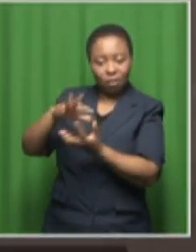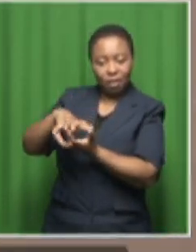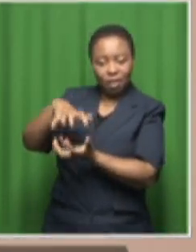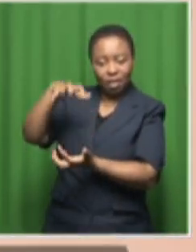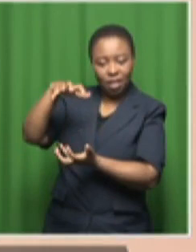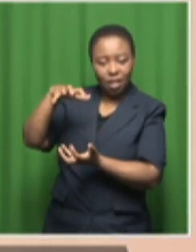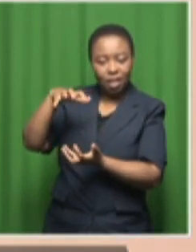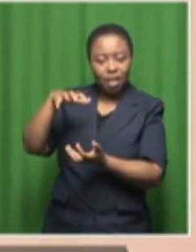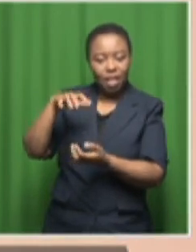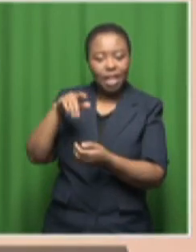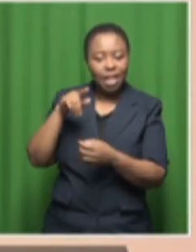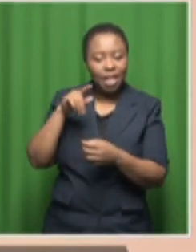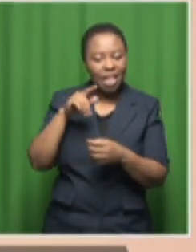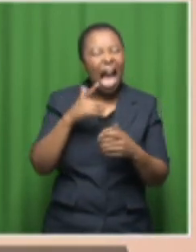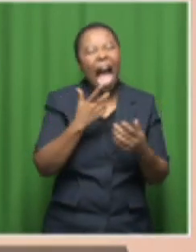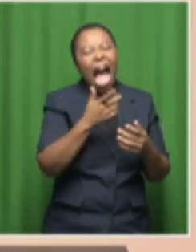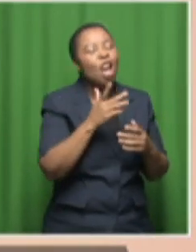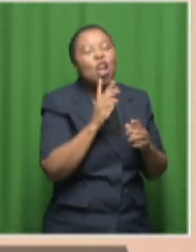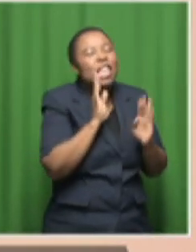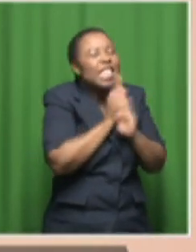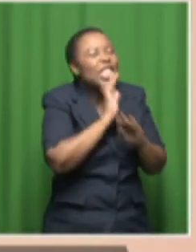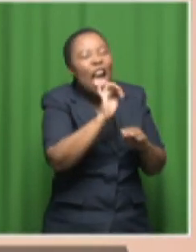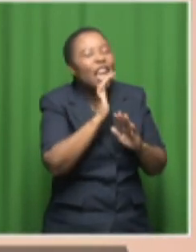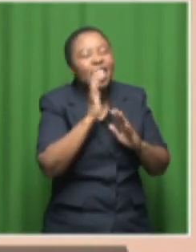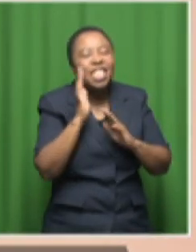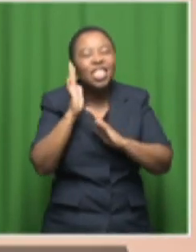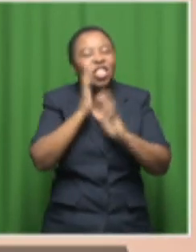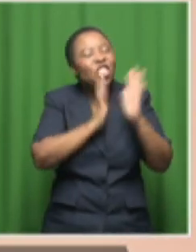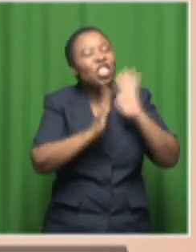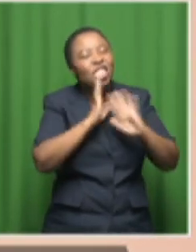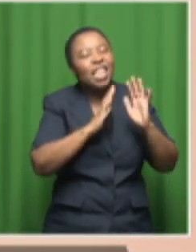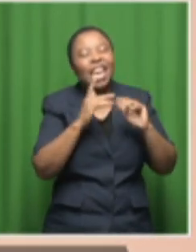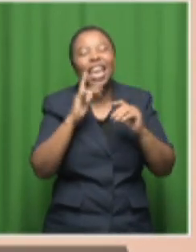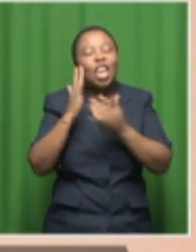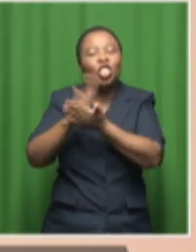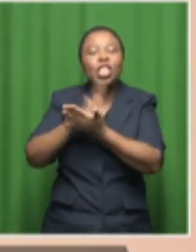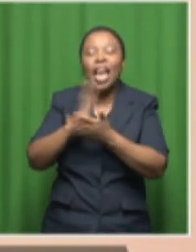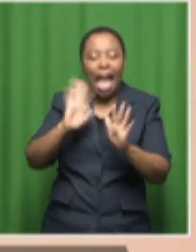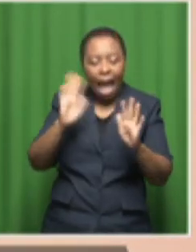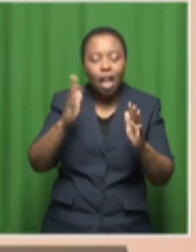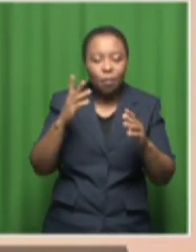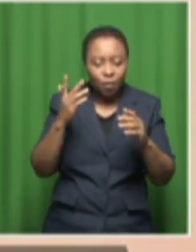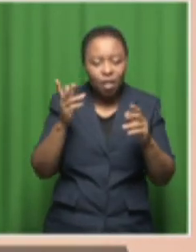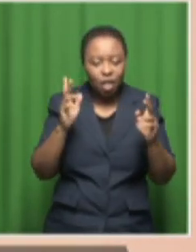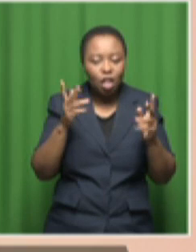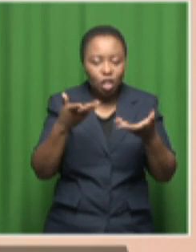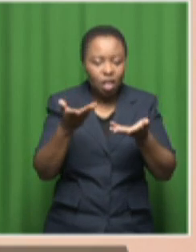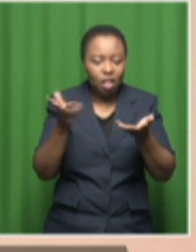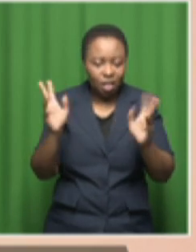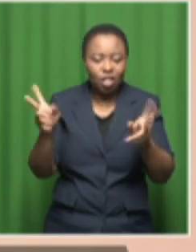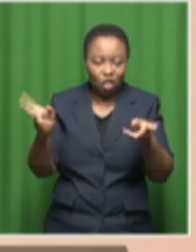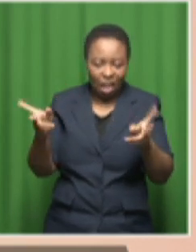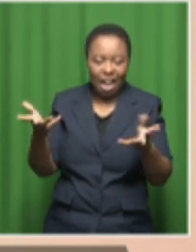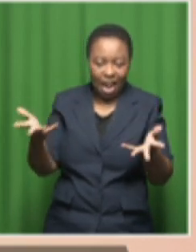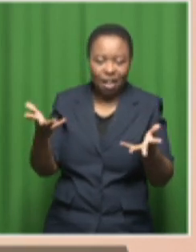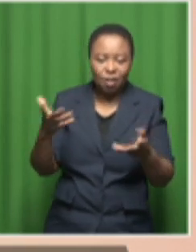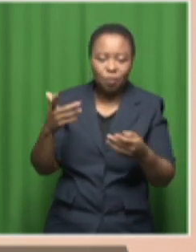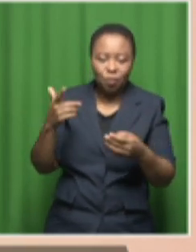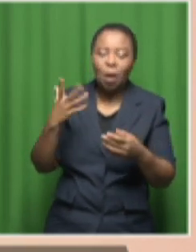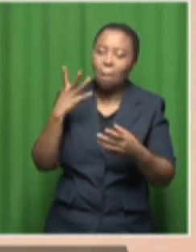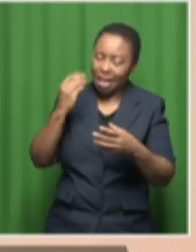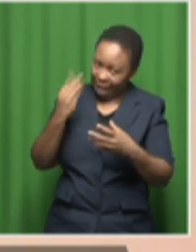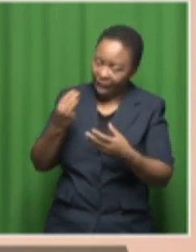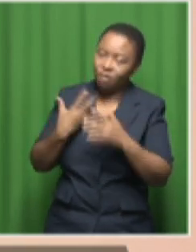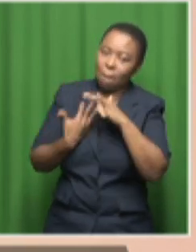A secret to a perfect dumpling. Well, you don't have to share your secrets, but no, just generally, what is the secret to a perfect one? Yeah. No, you have to have